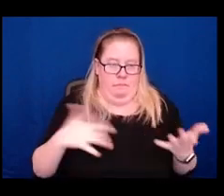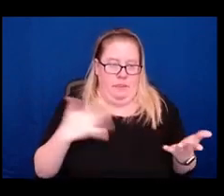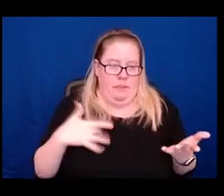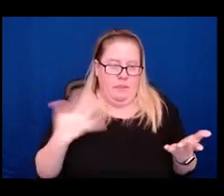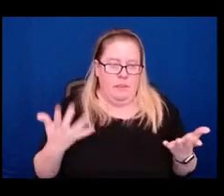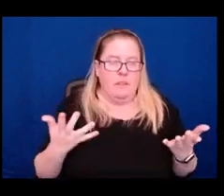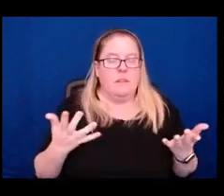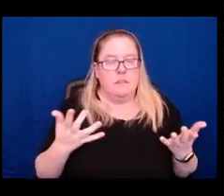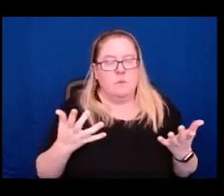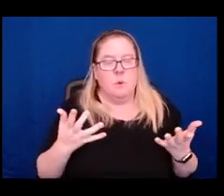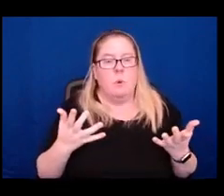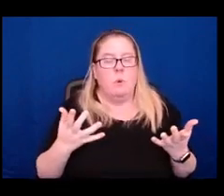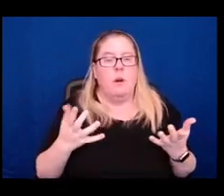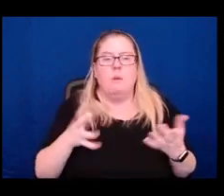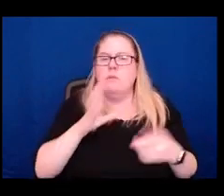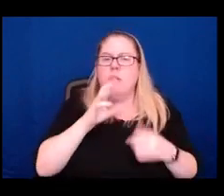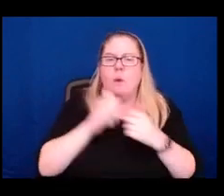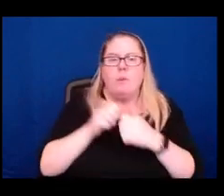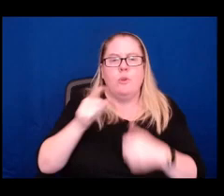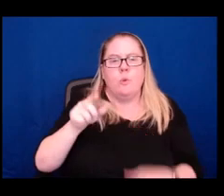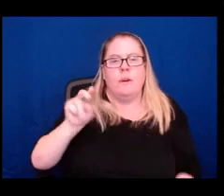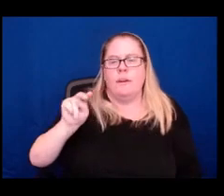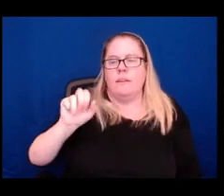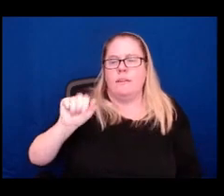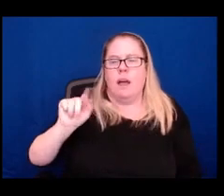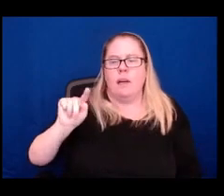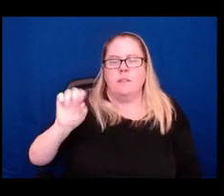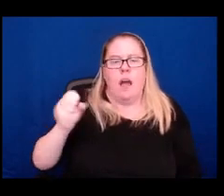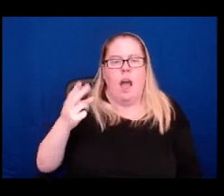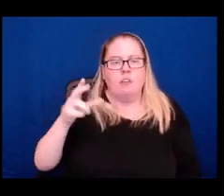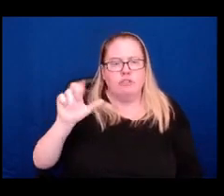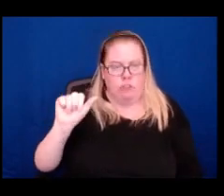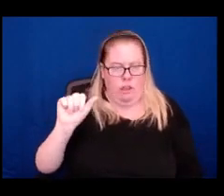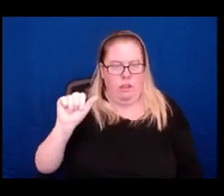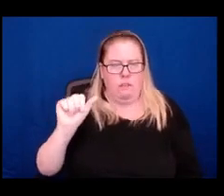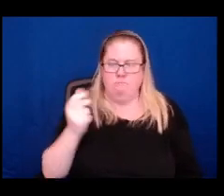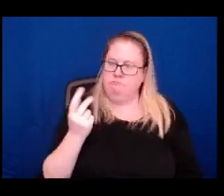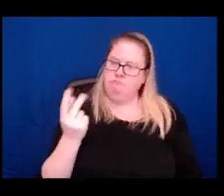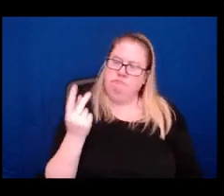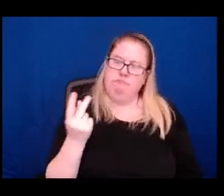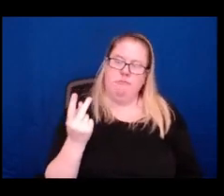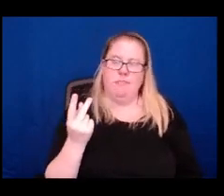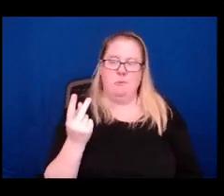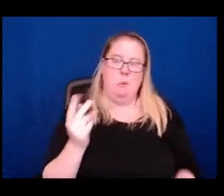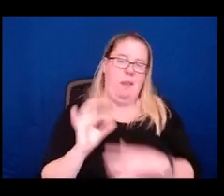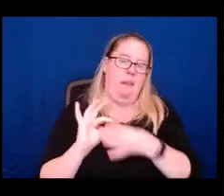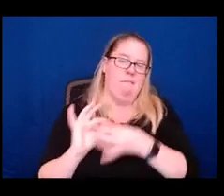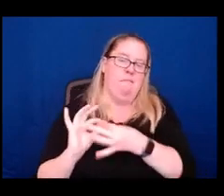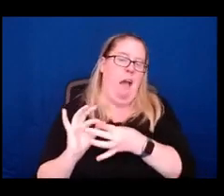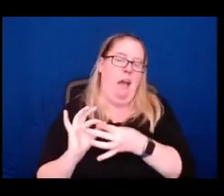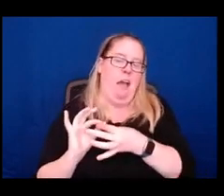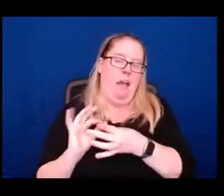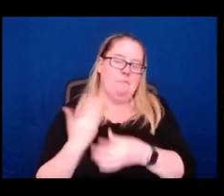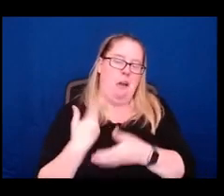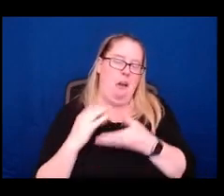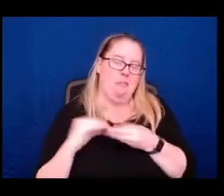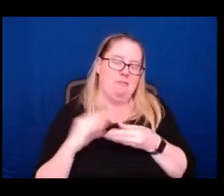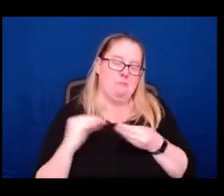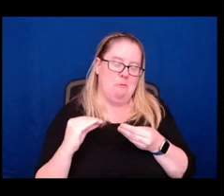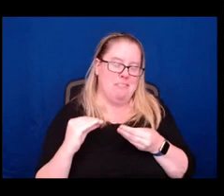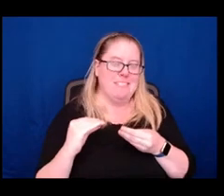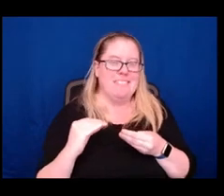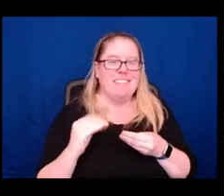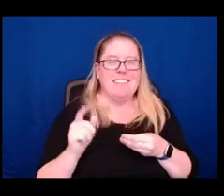And speaking of that, I want to talk with Natasha. Natasha and I vibed over our fibroid